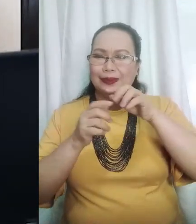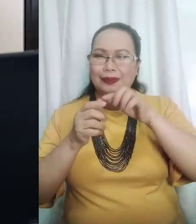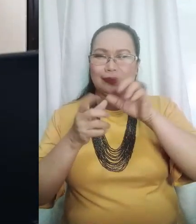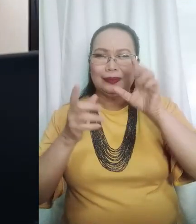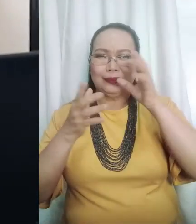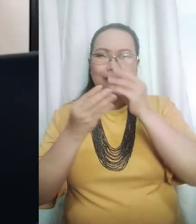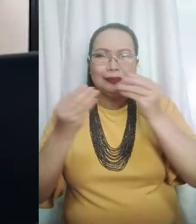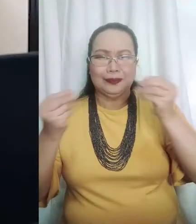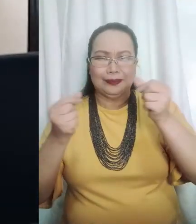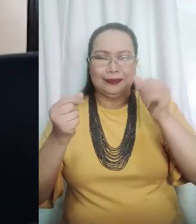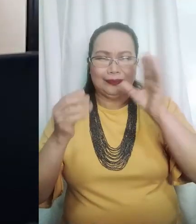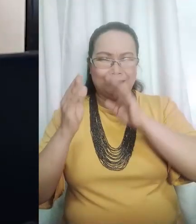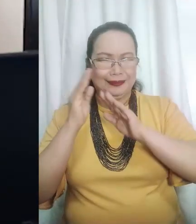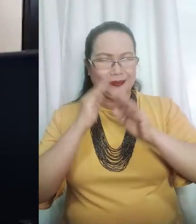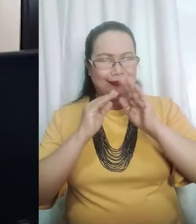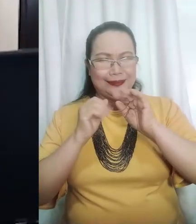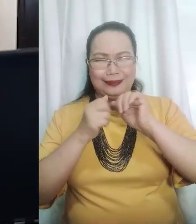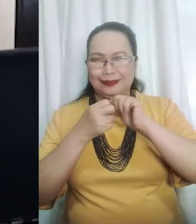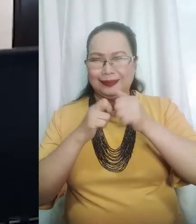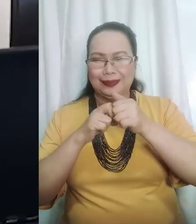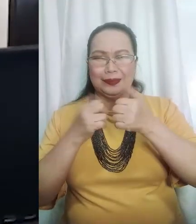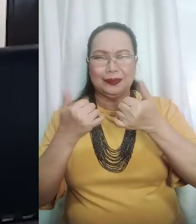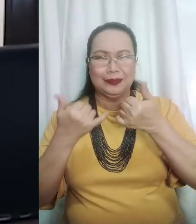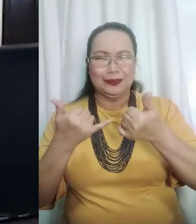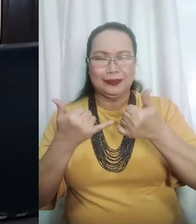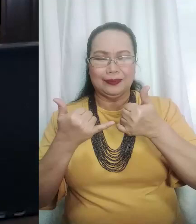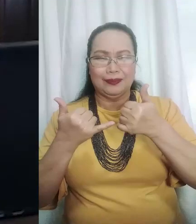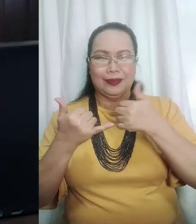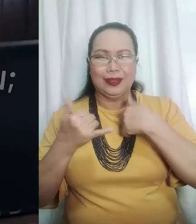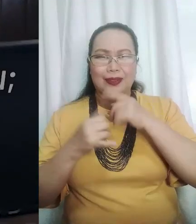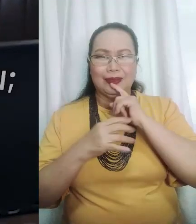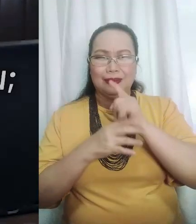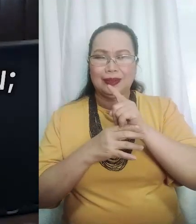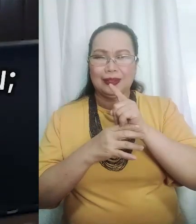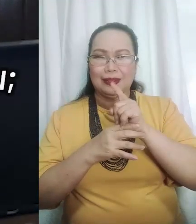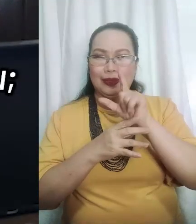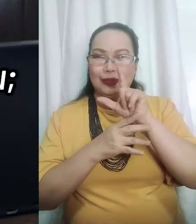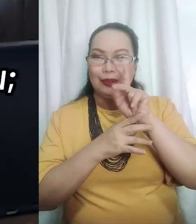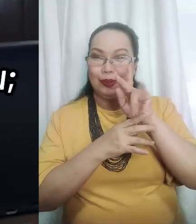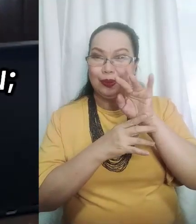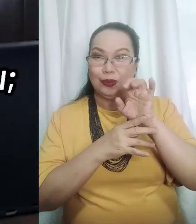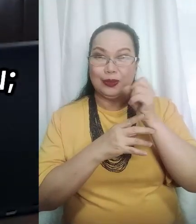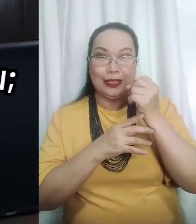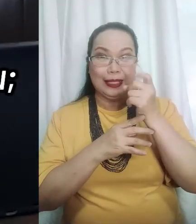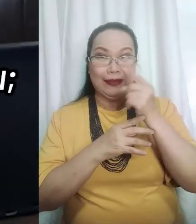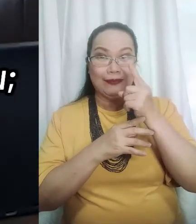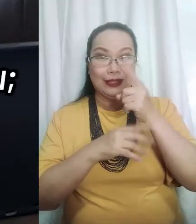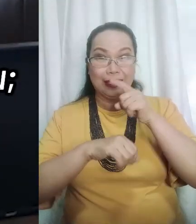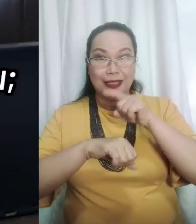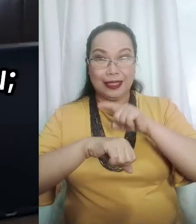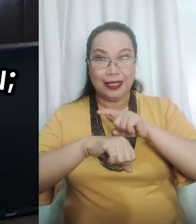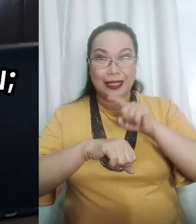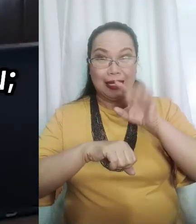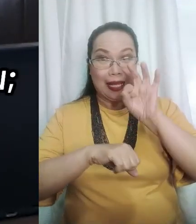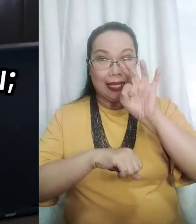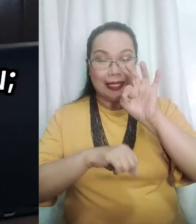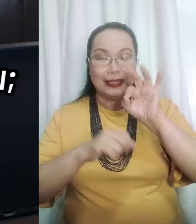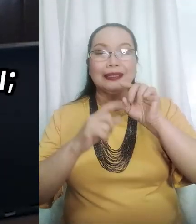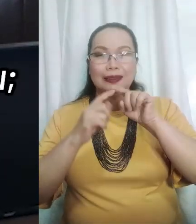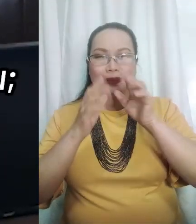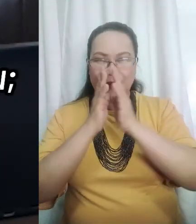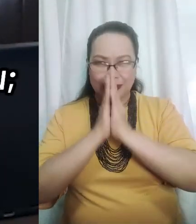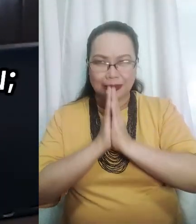In fact, I was encouraged by Luke 11:9, which says, "Keep on asking, and you